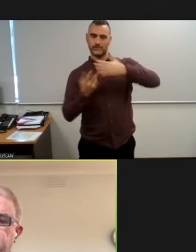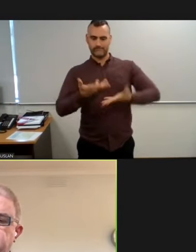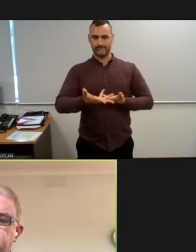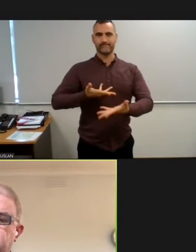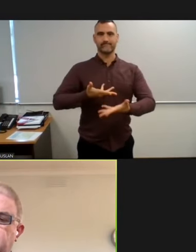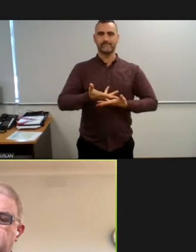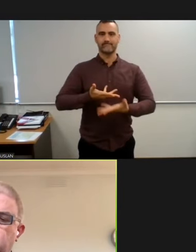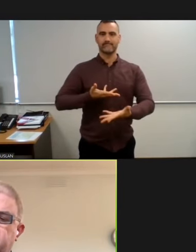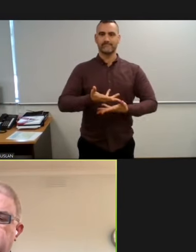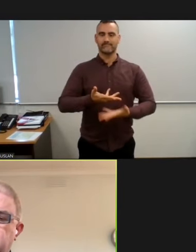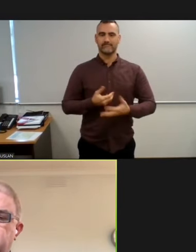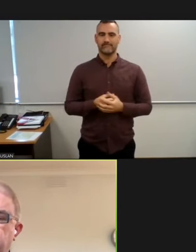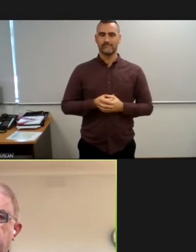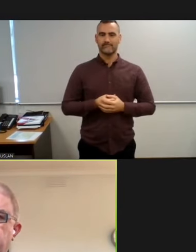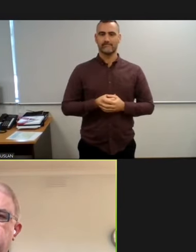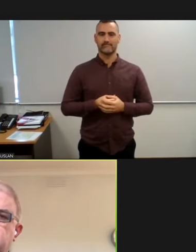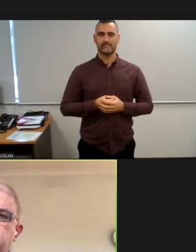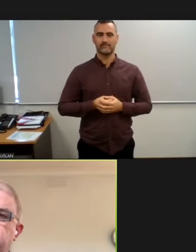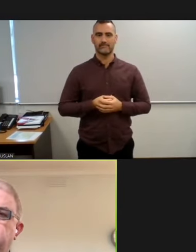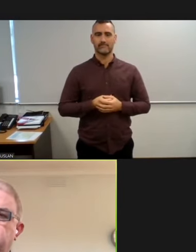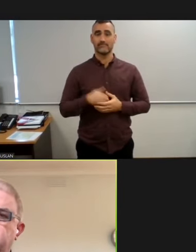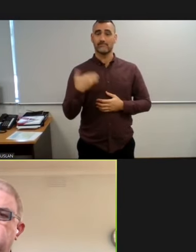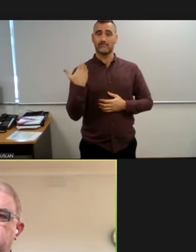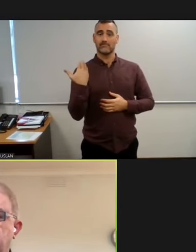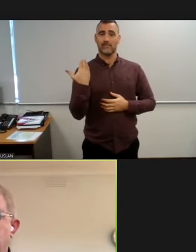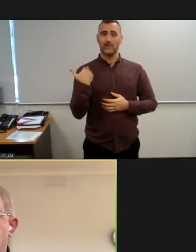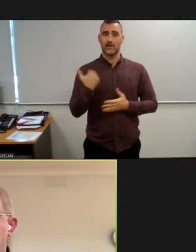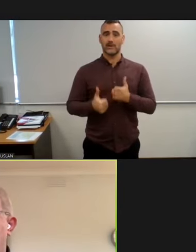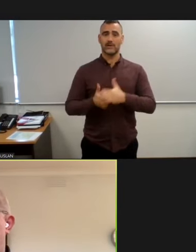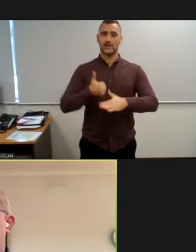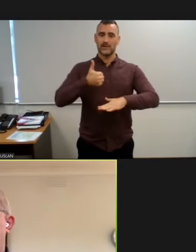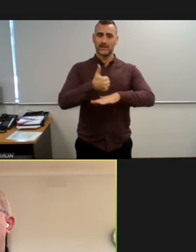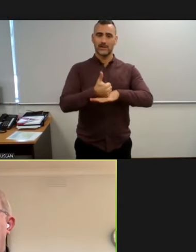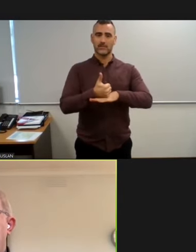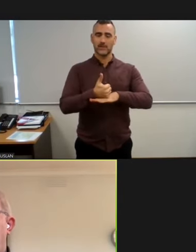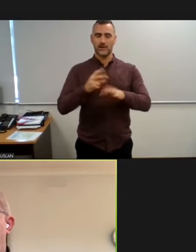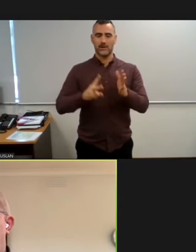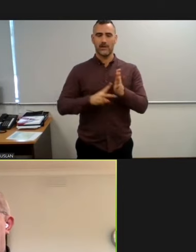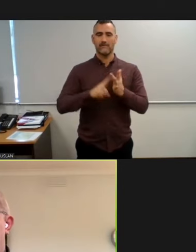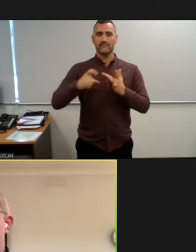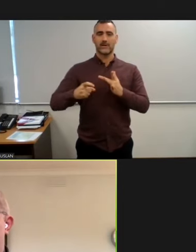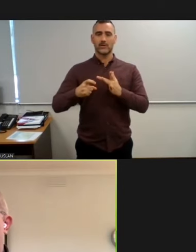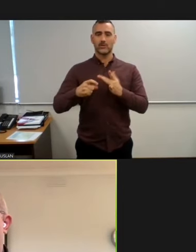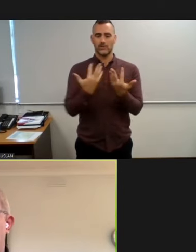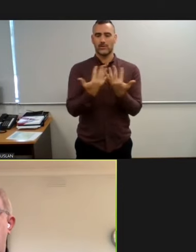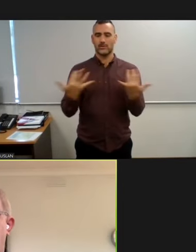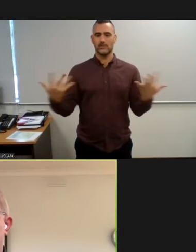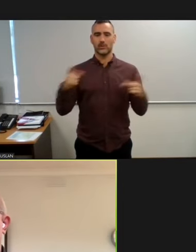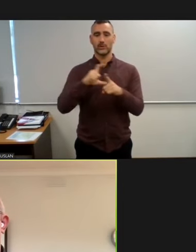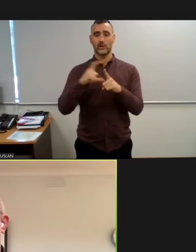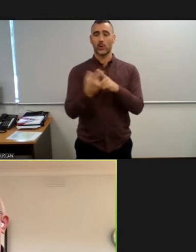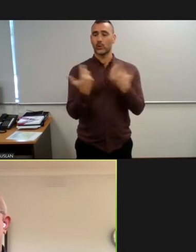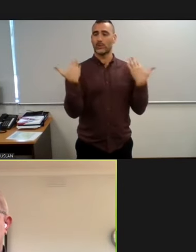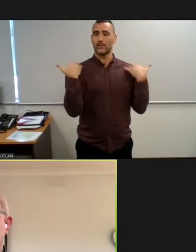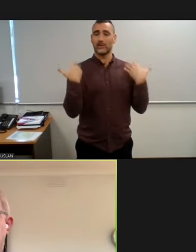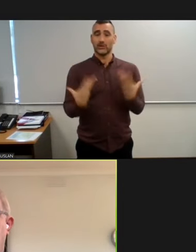than that is we've done a lot of work recently through the Victorian Multicultural Commission to reach